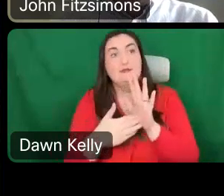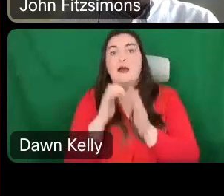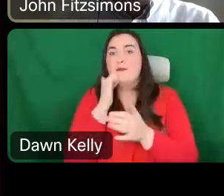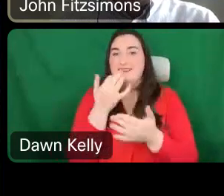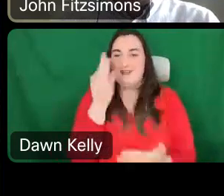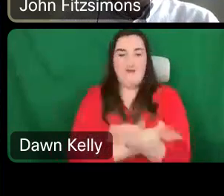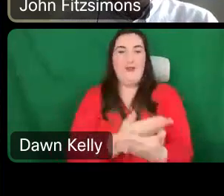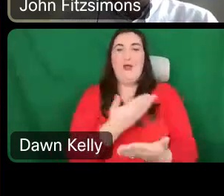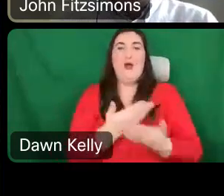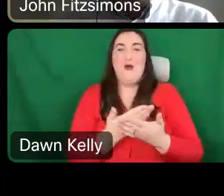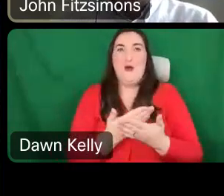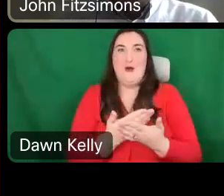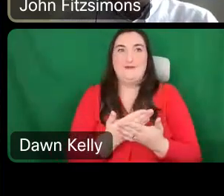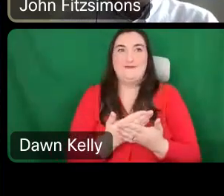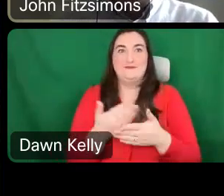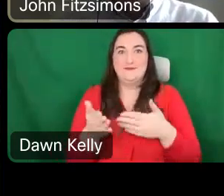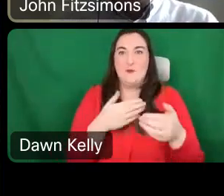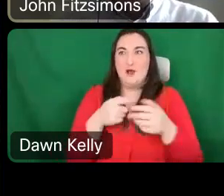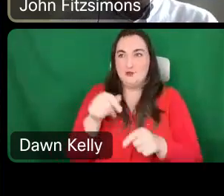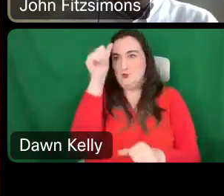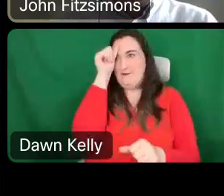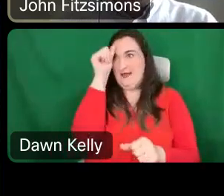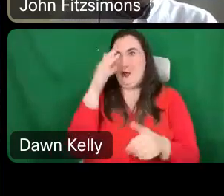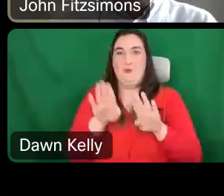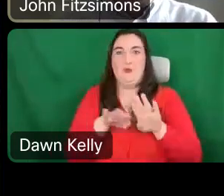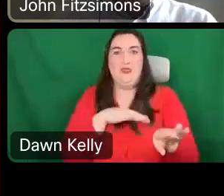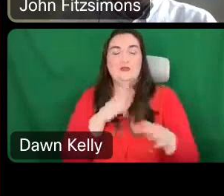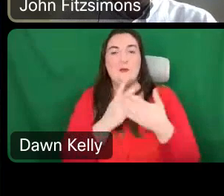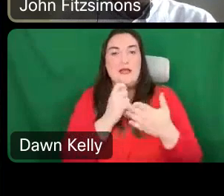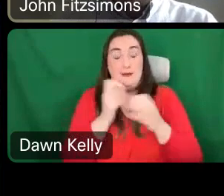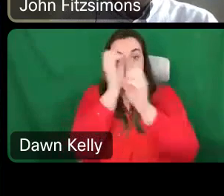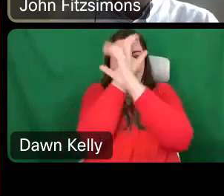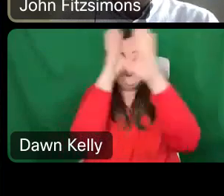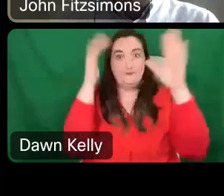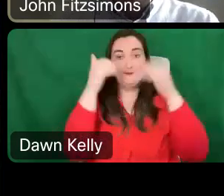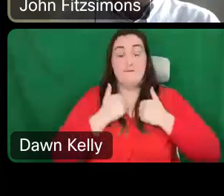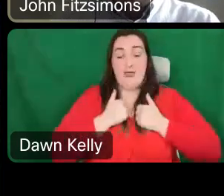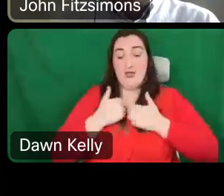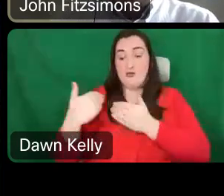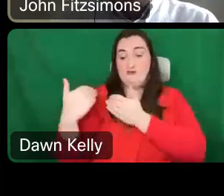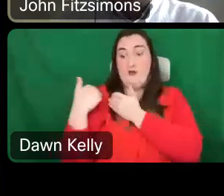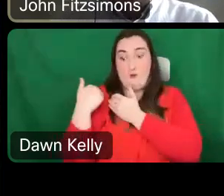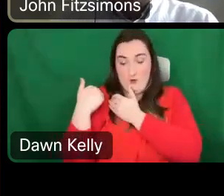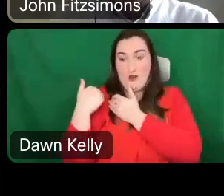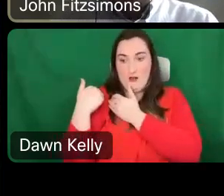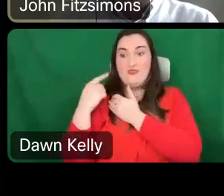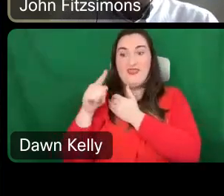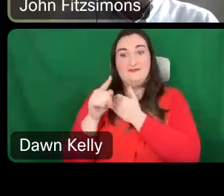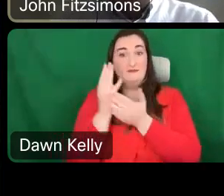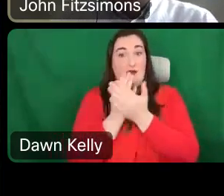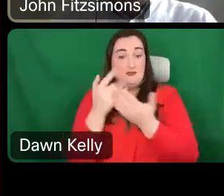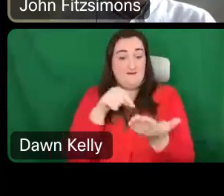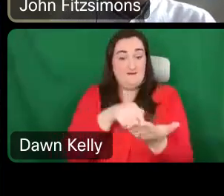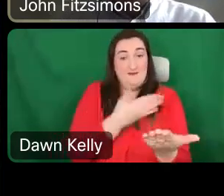law is not, what you're particularly familiar with. I think being clear on what my role within this, which is a piece of